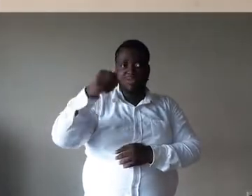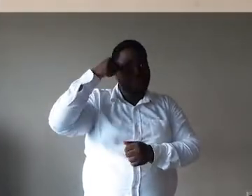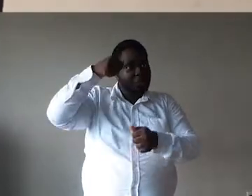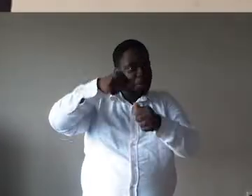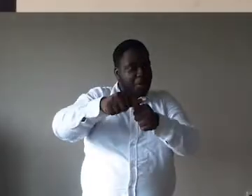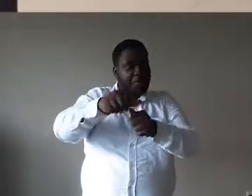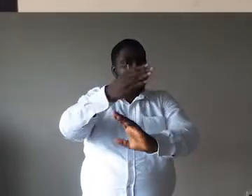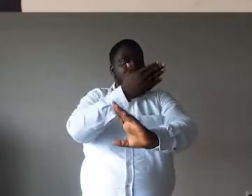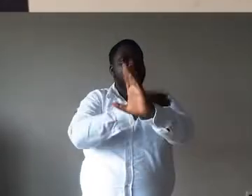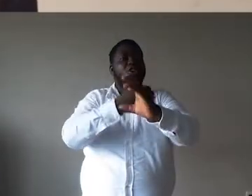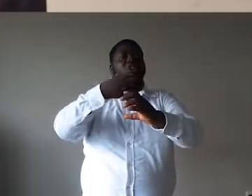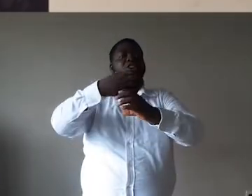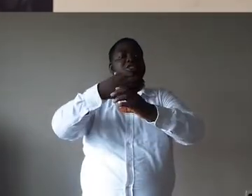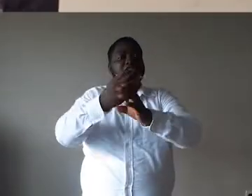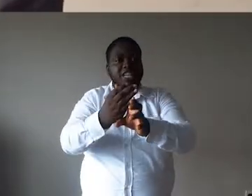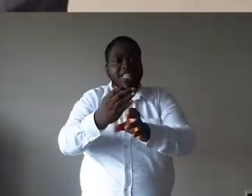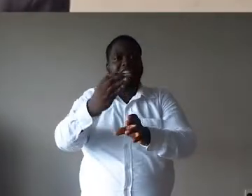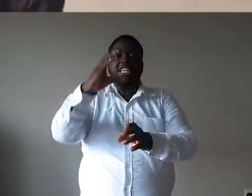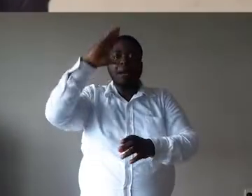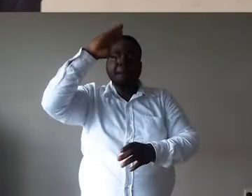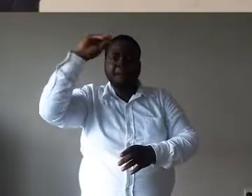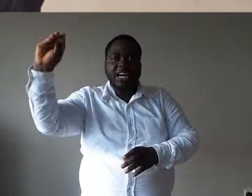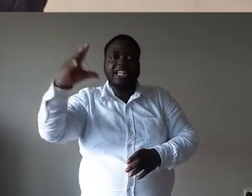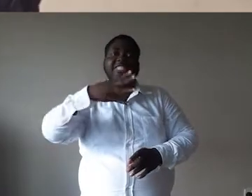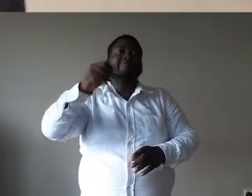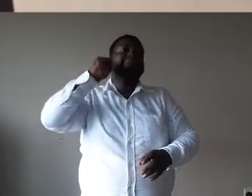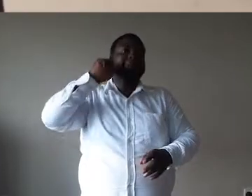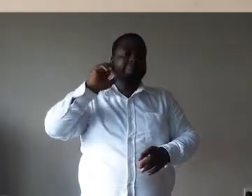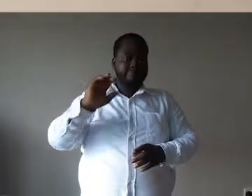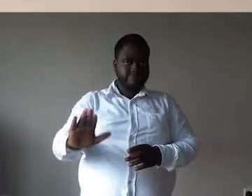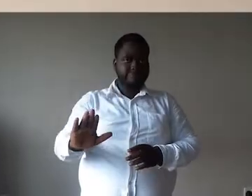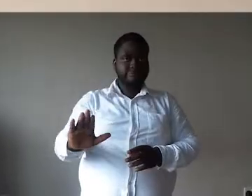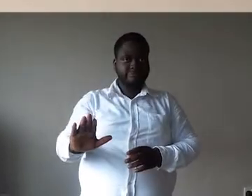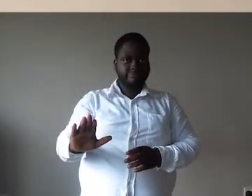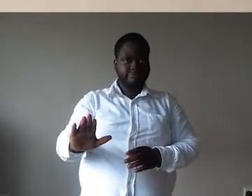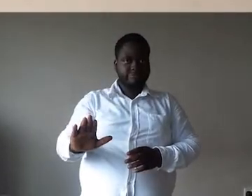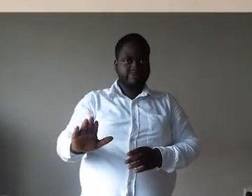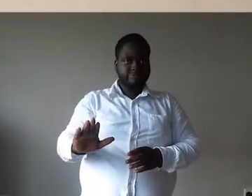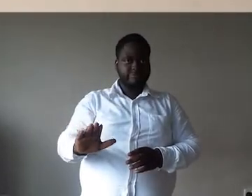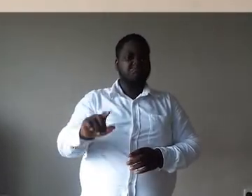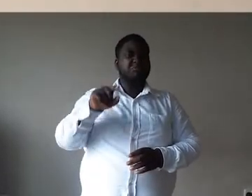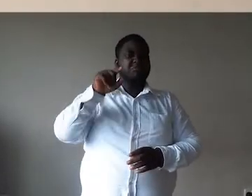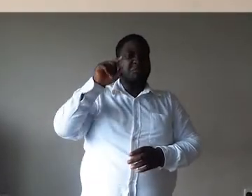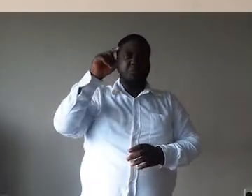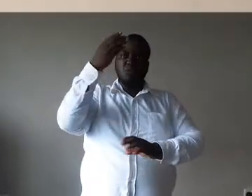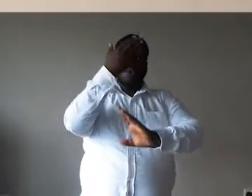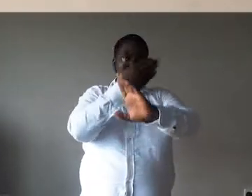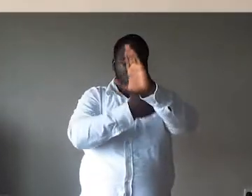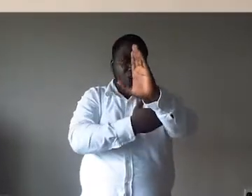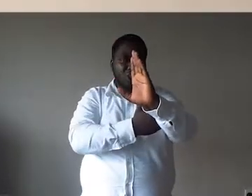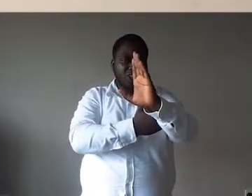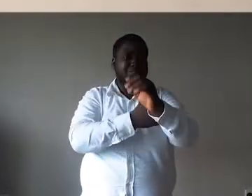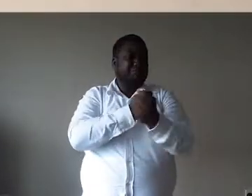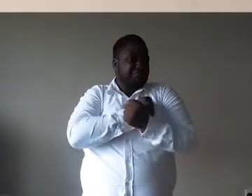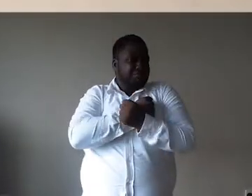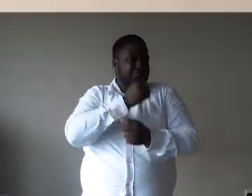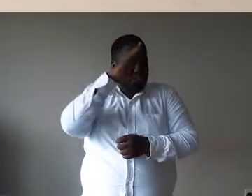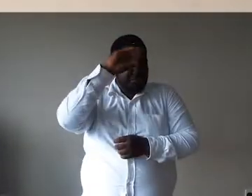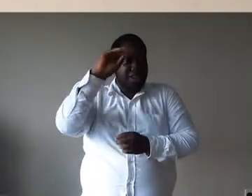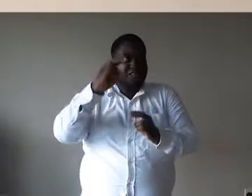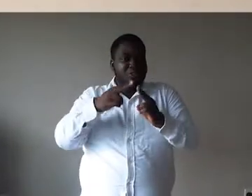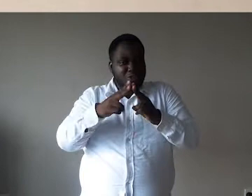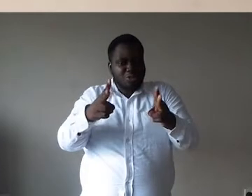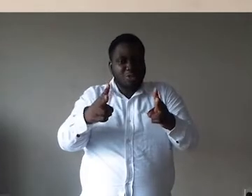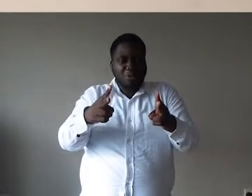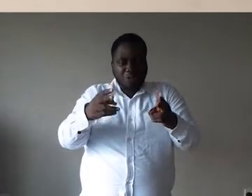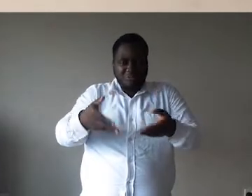The Bible says that God has always dealt with man. And in God's dealing with man, he has given us a pattern. And that